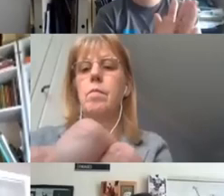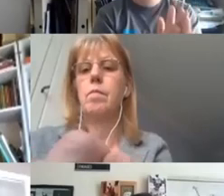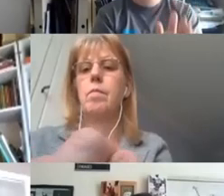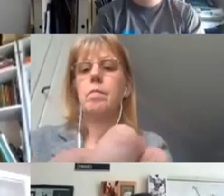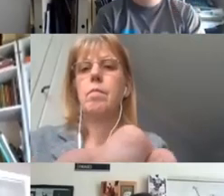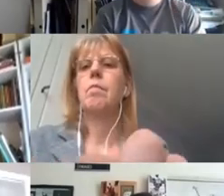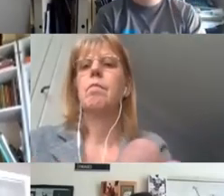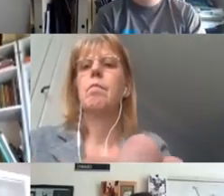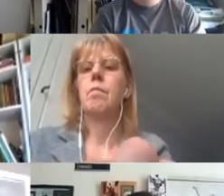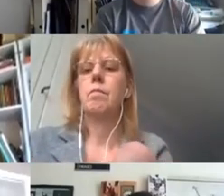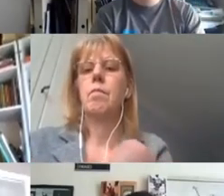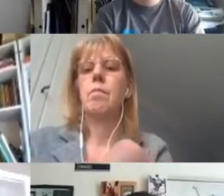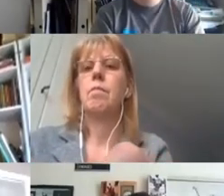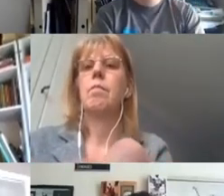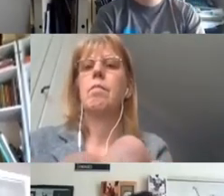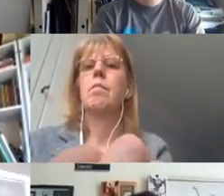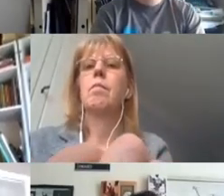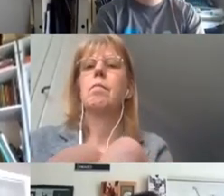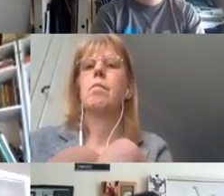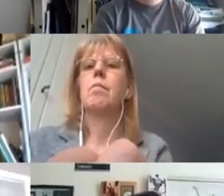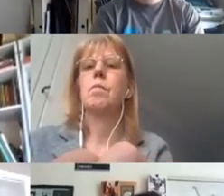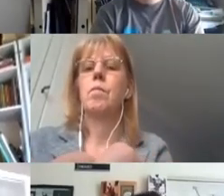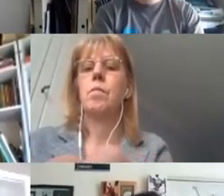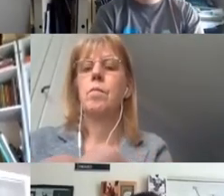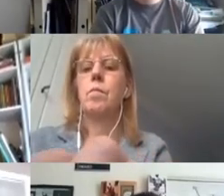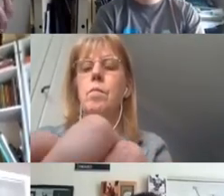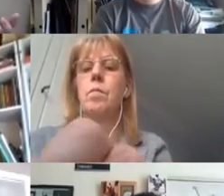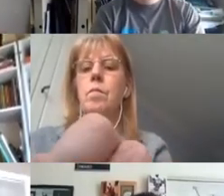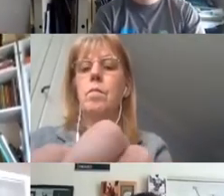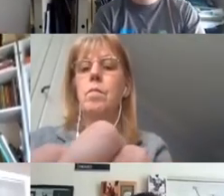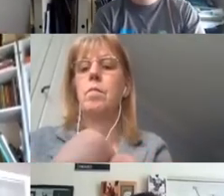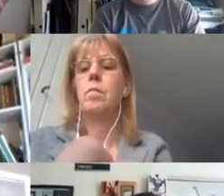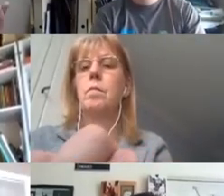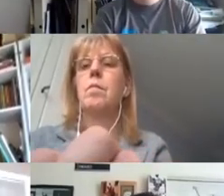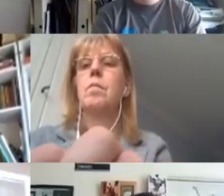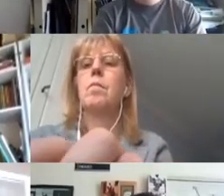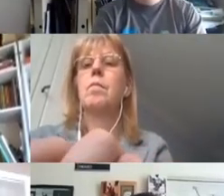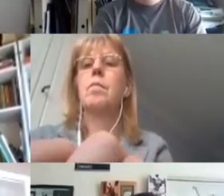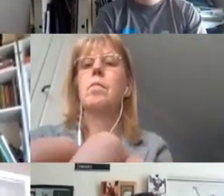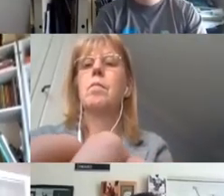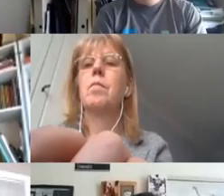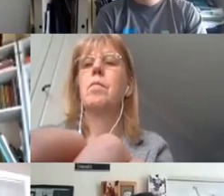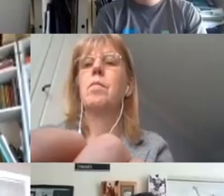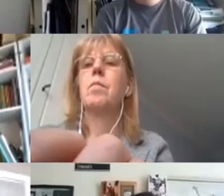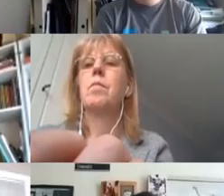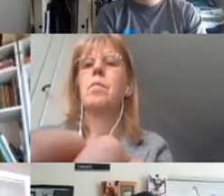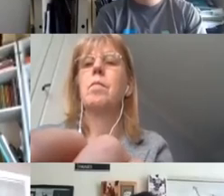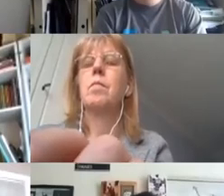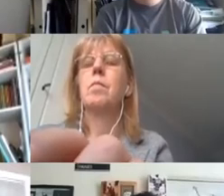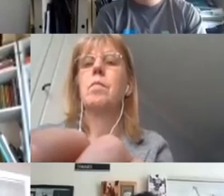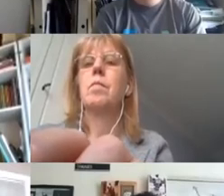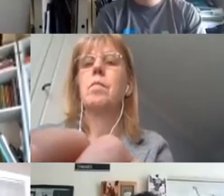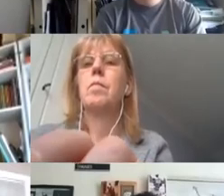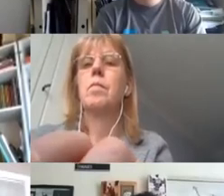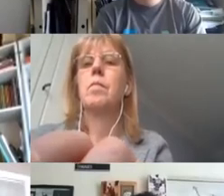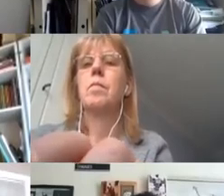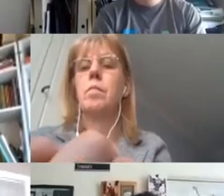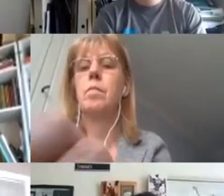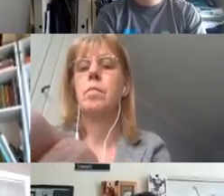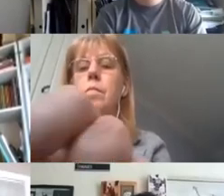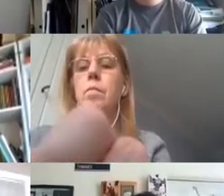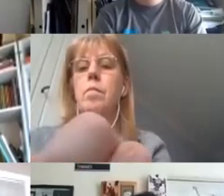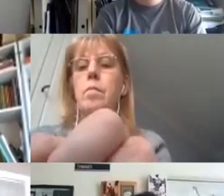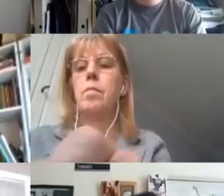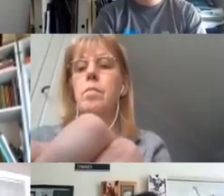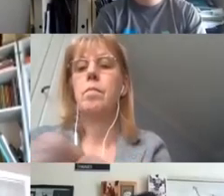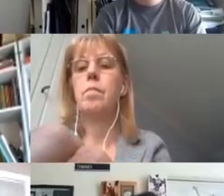learnt a lot, especially around the inclusion aspect and thinking about your learning environment, as well as the practical tips from Meghan.